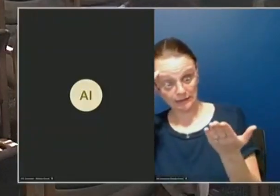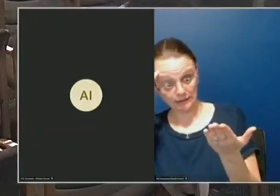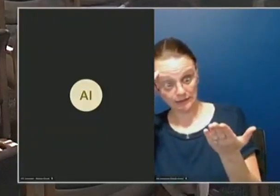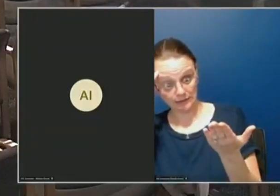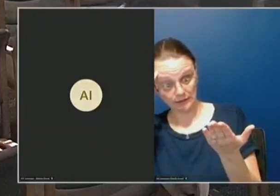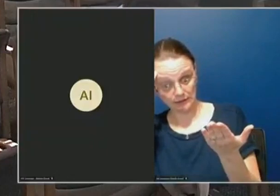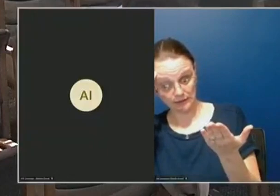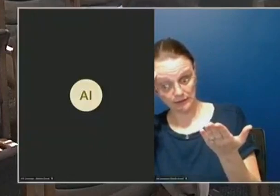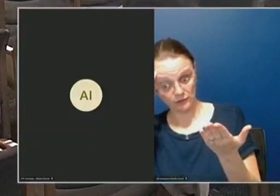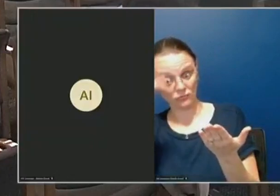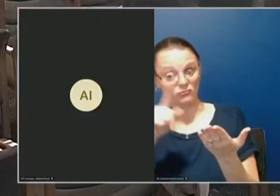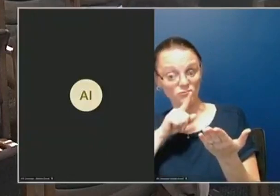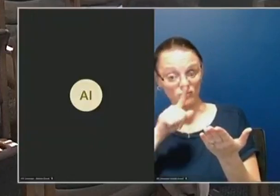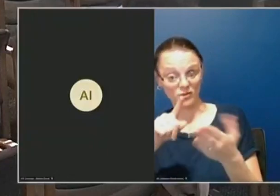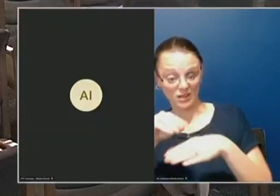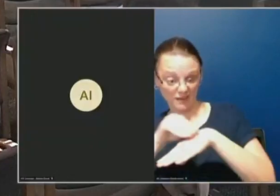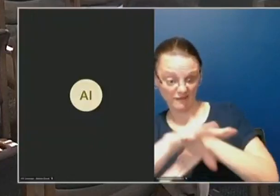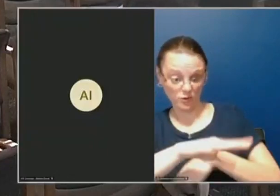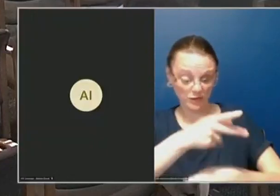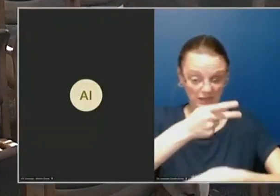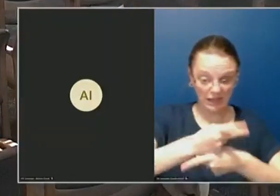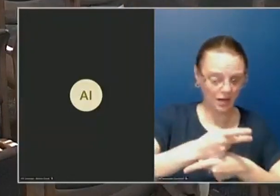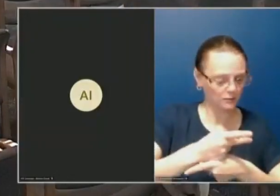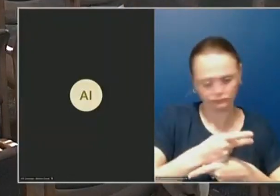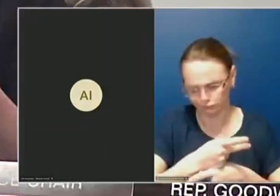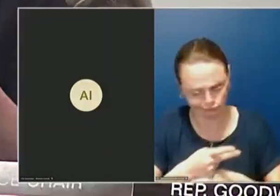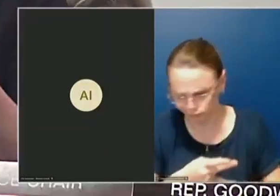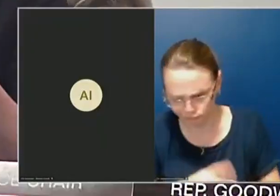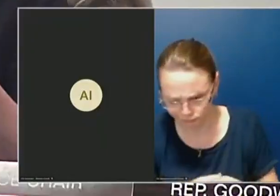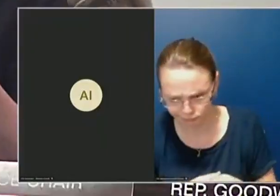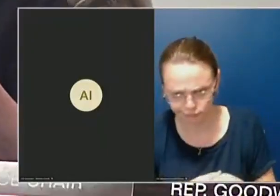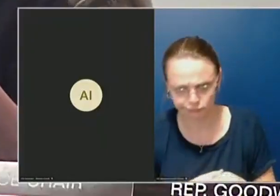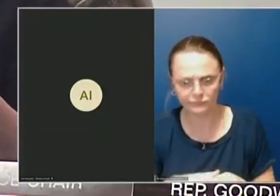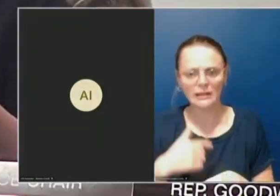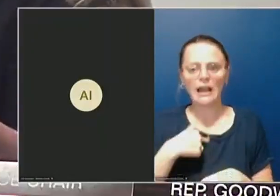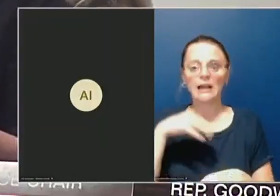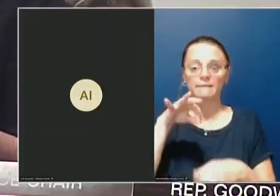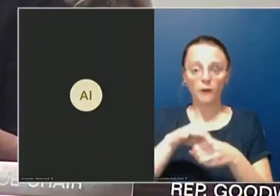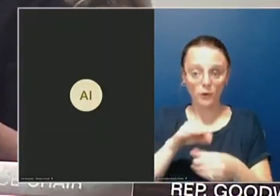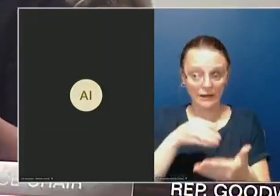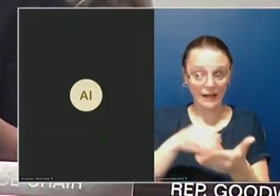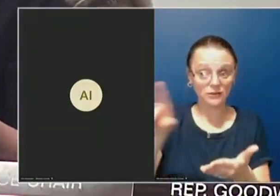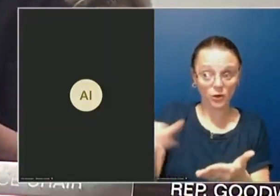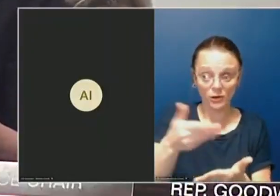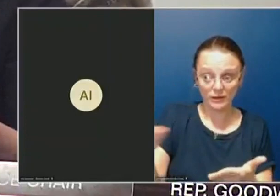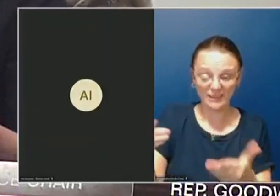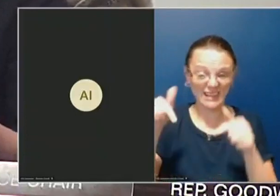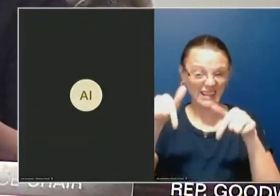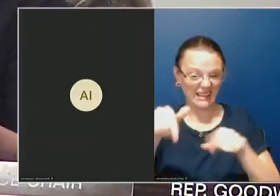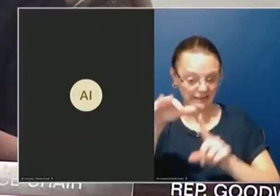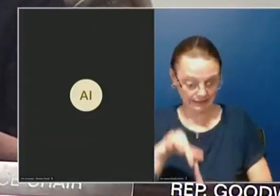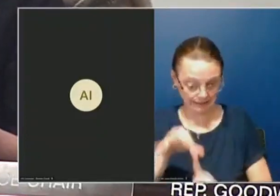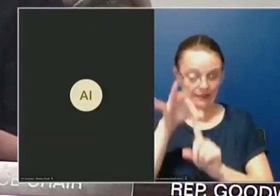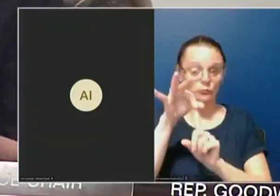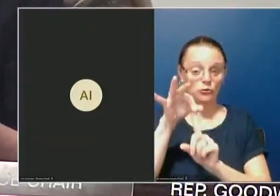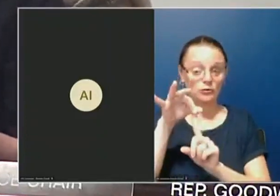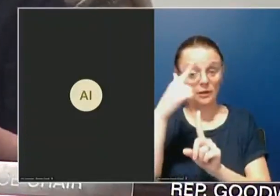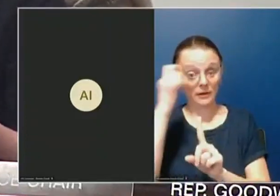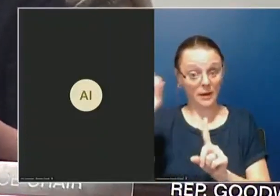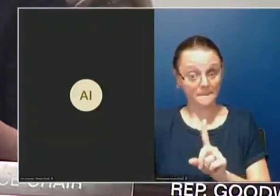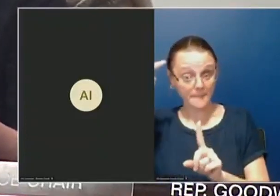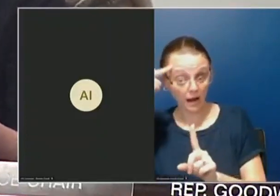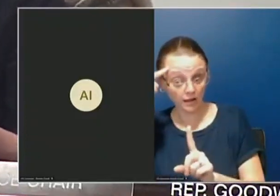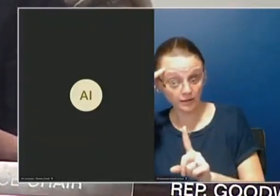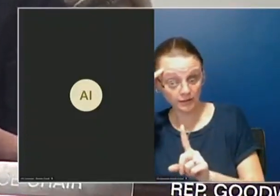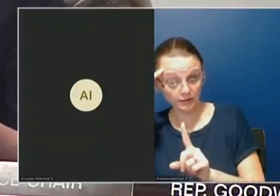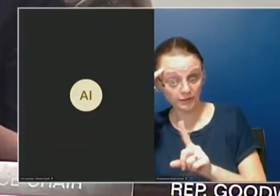care. I have voted multiple times against mandates and other things, and this is an exception because politics is getting in the way